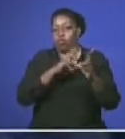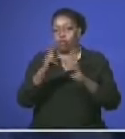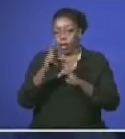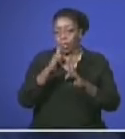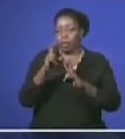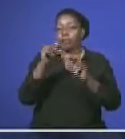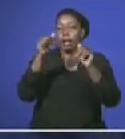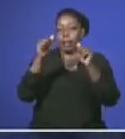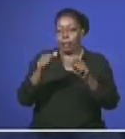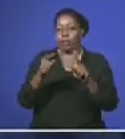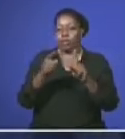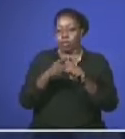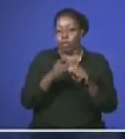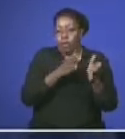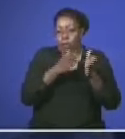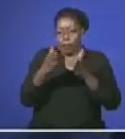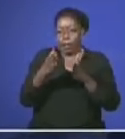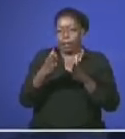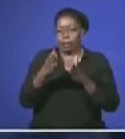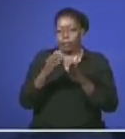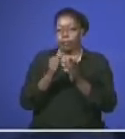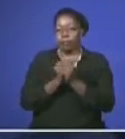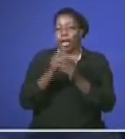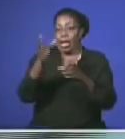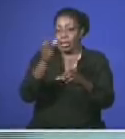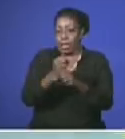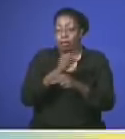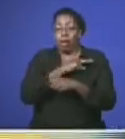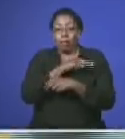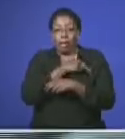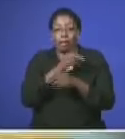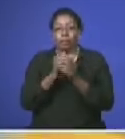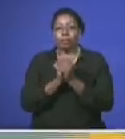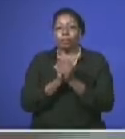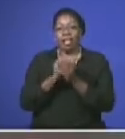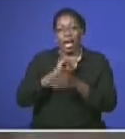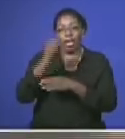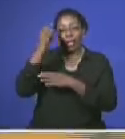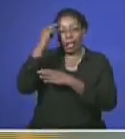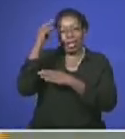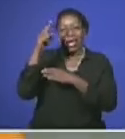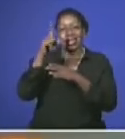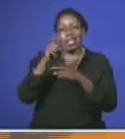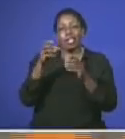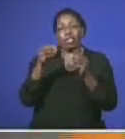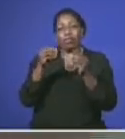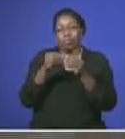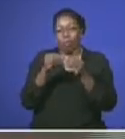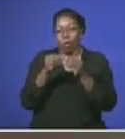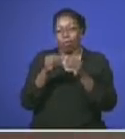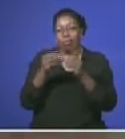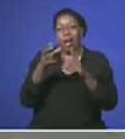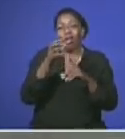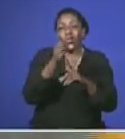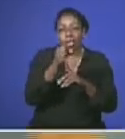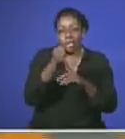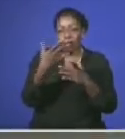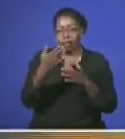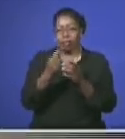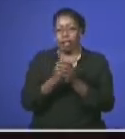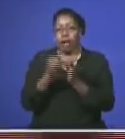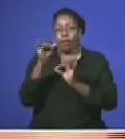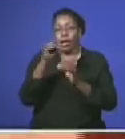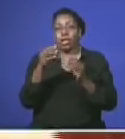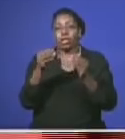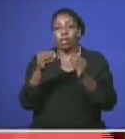I'll be able to go there and get the wins and get the medal. I think I have to be more aggressive because the fighters that I'll be fighting are way